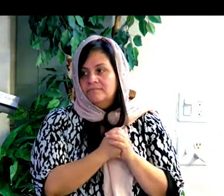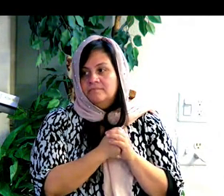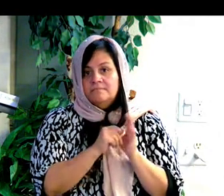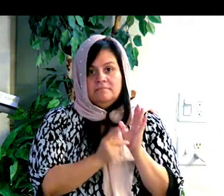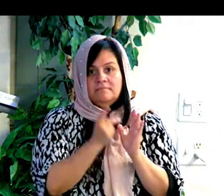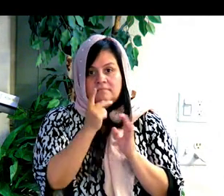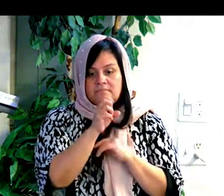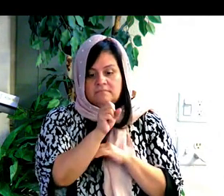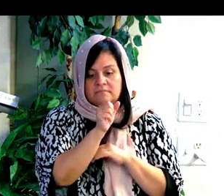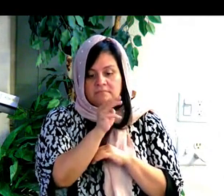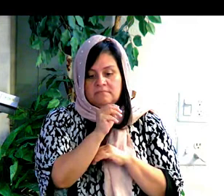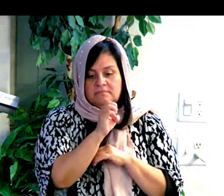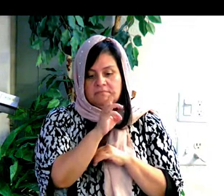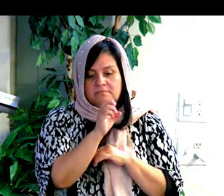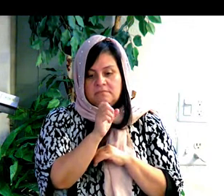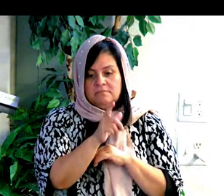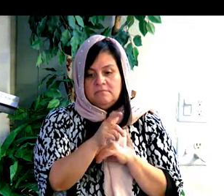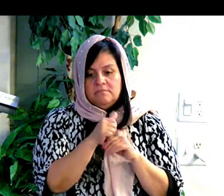24, 18.